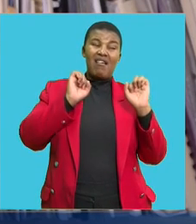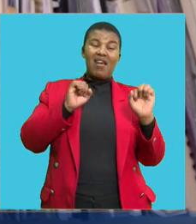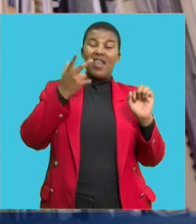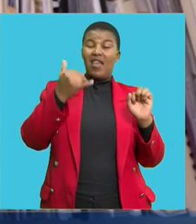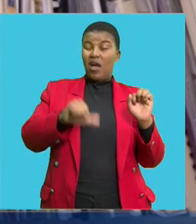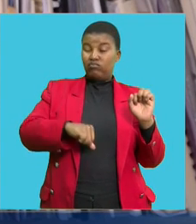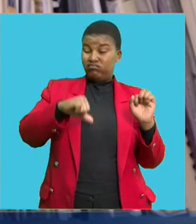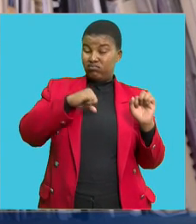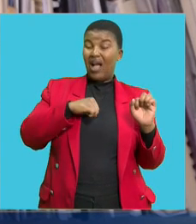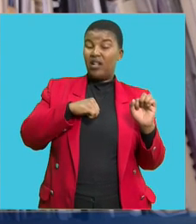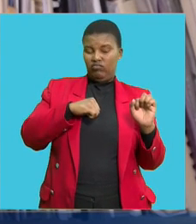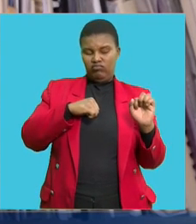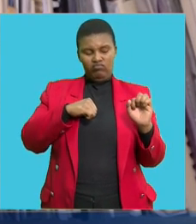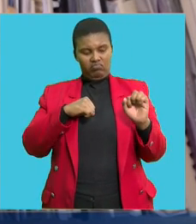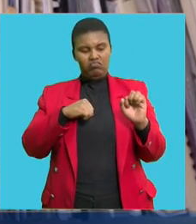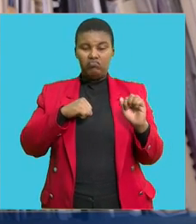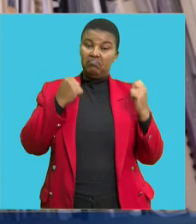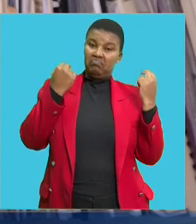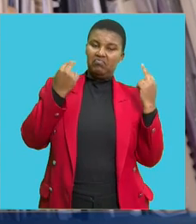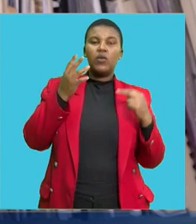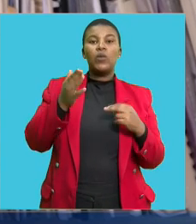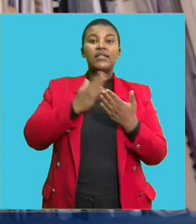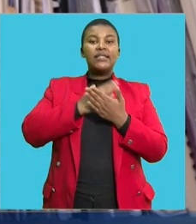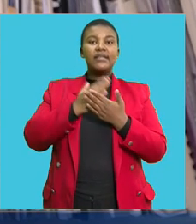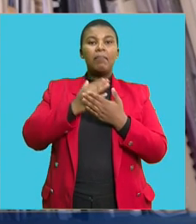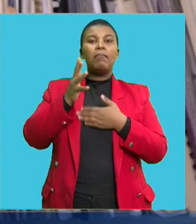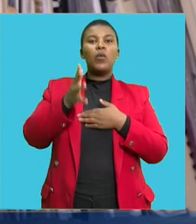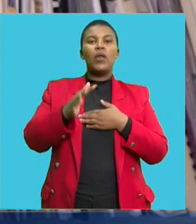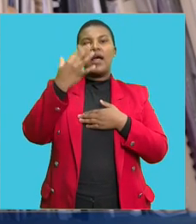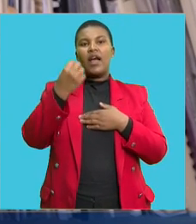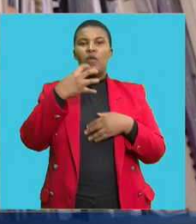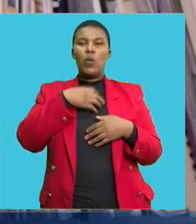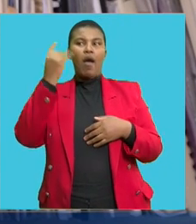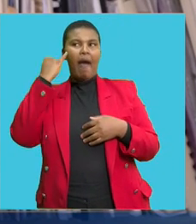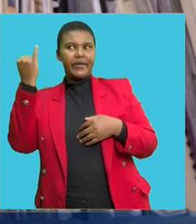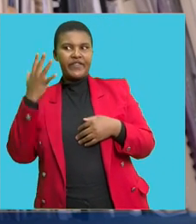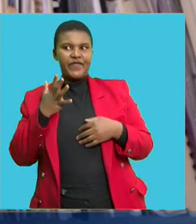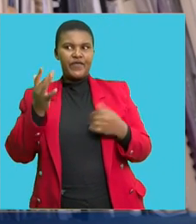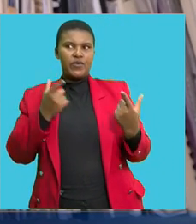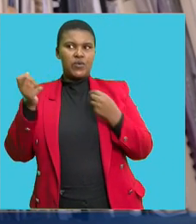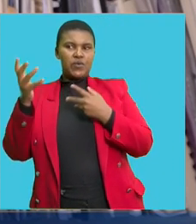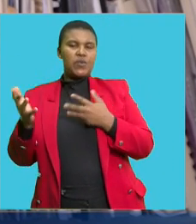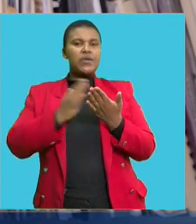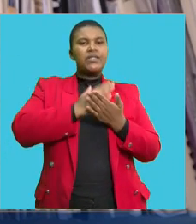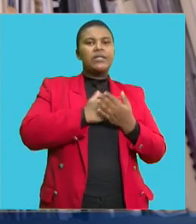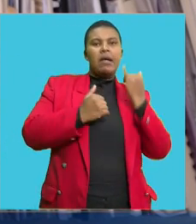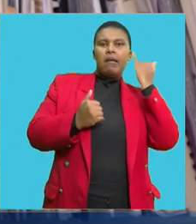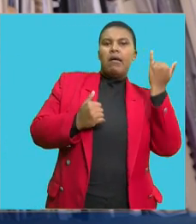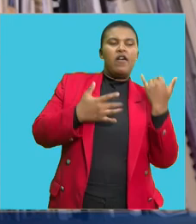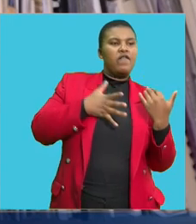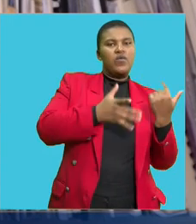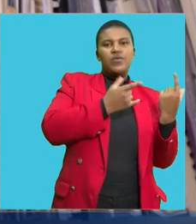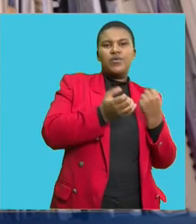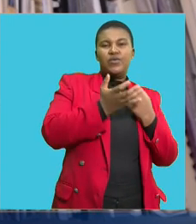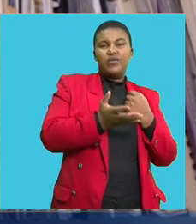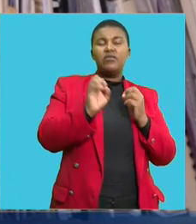and fly. And of course, some of them will have their own ideology that they want to stick to. So there will not